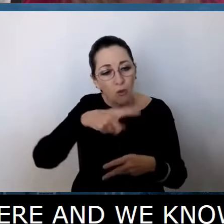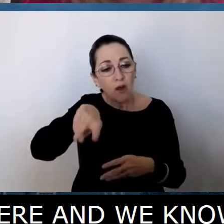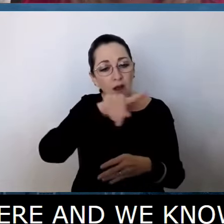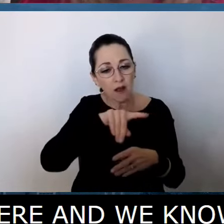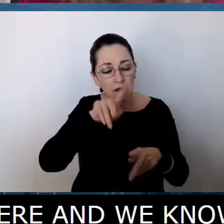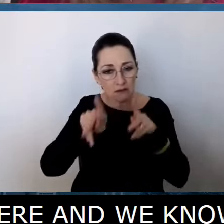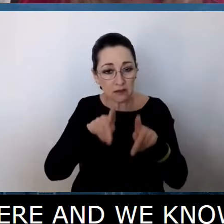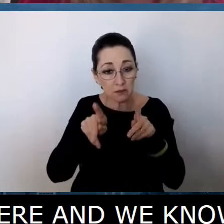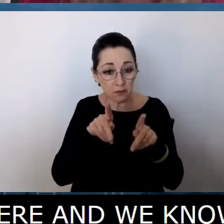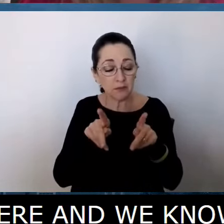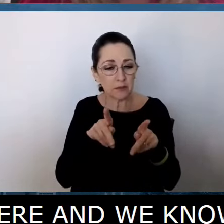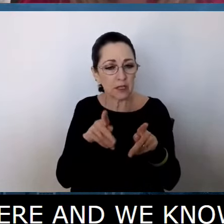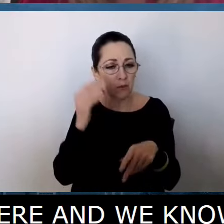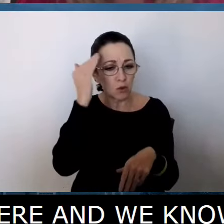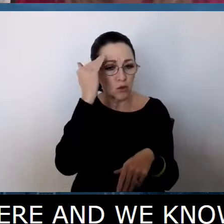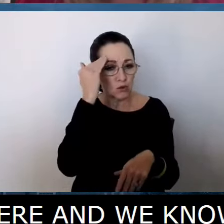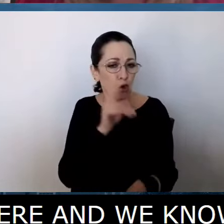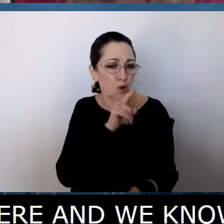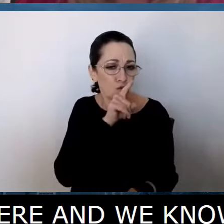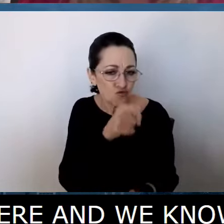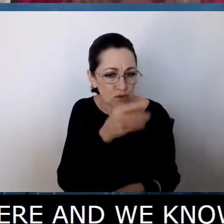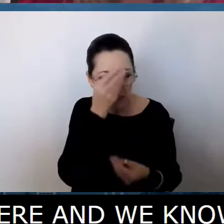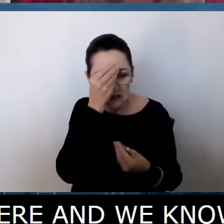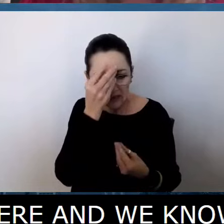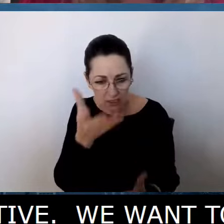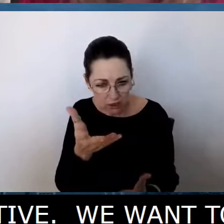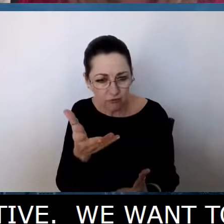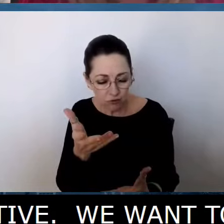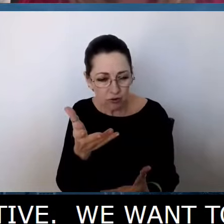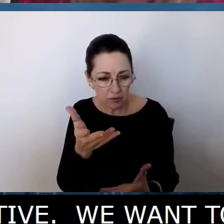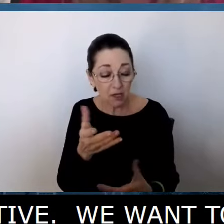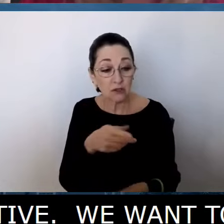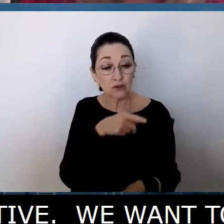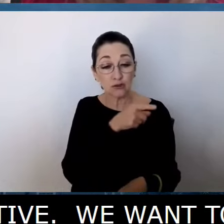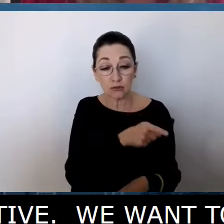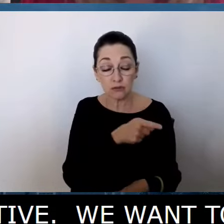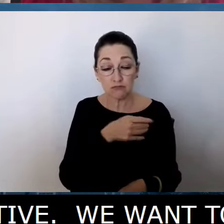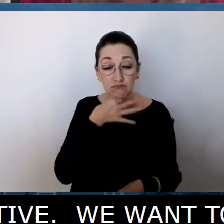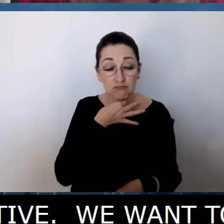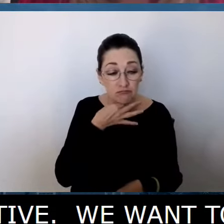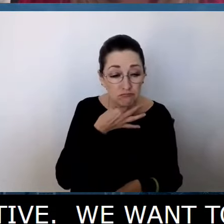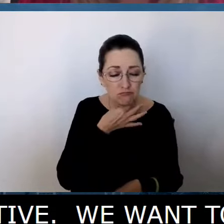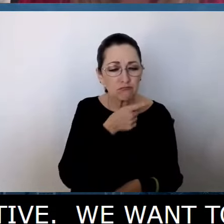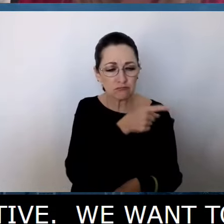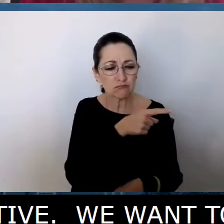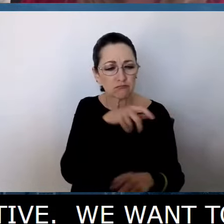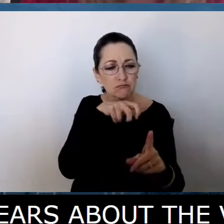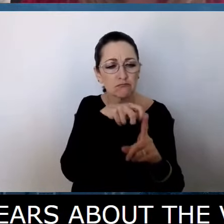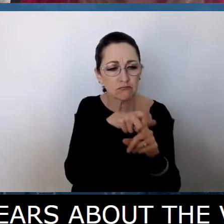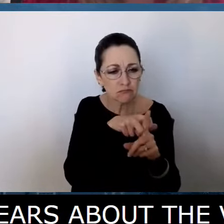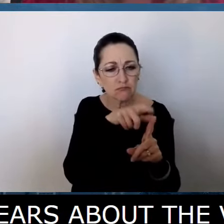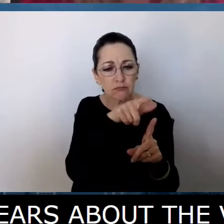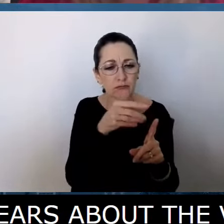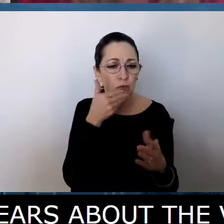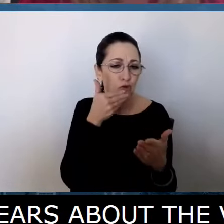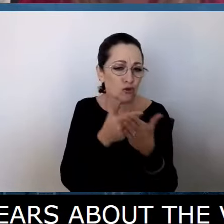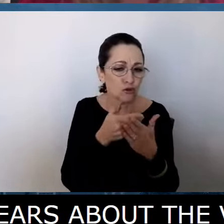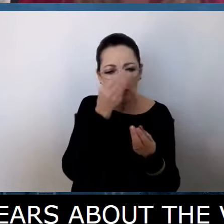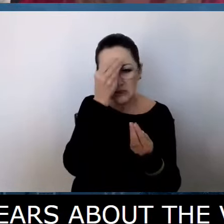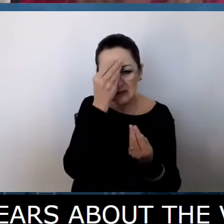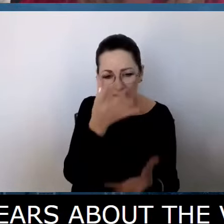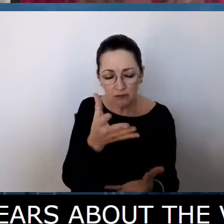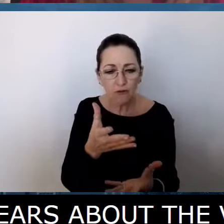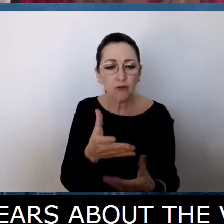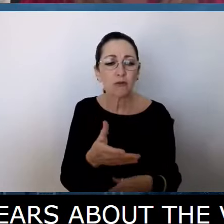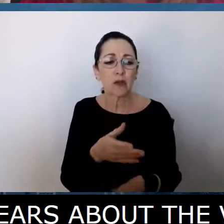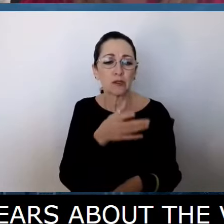vaccine and the side effects, that they go to credible websites or talk to credible health professionals like